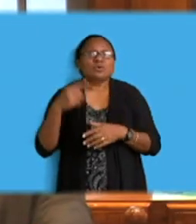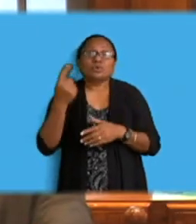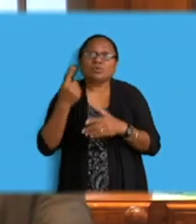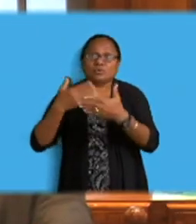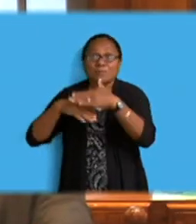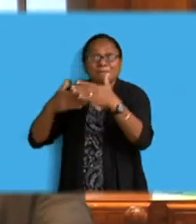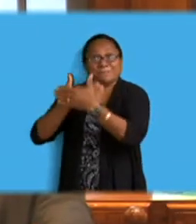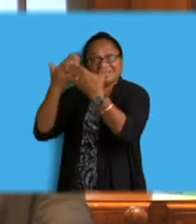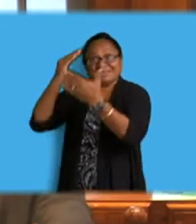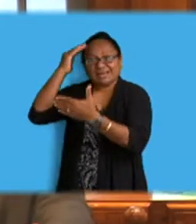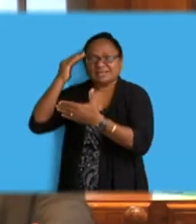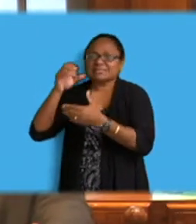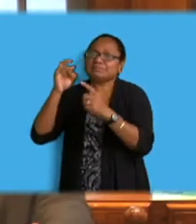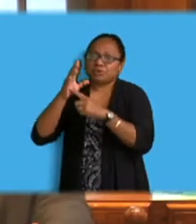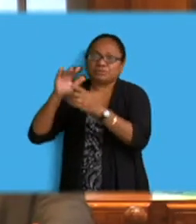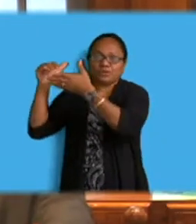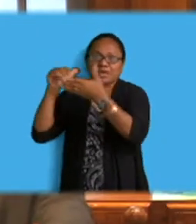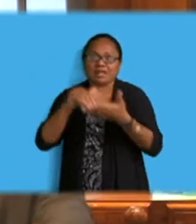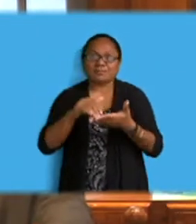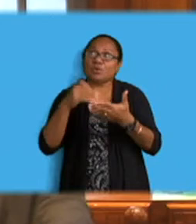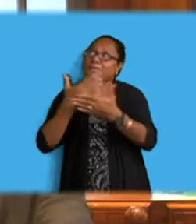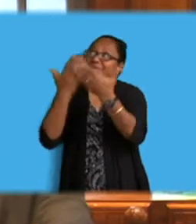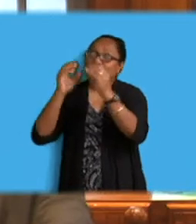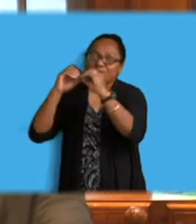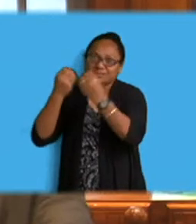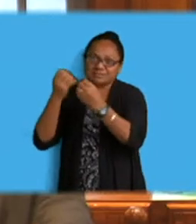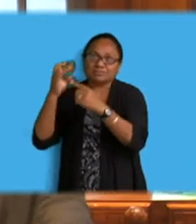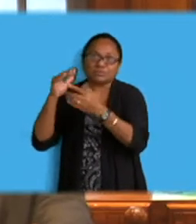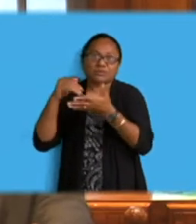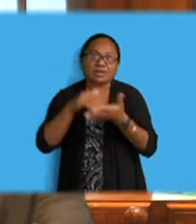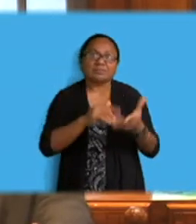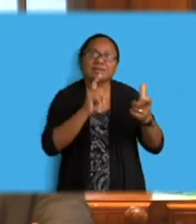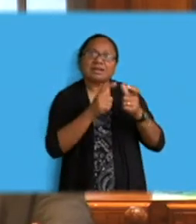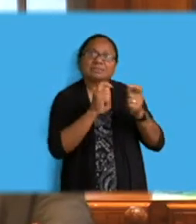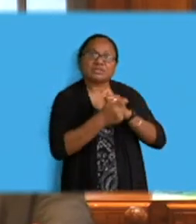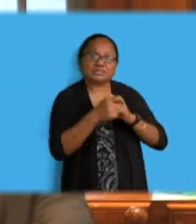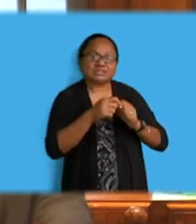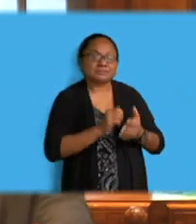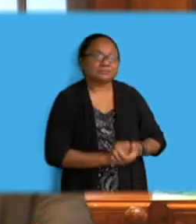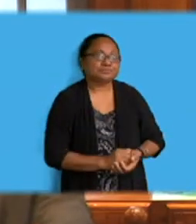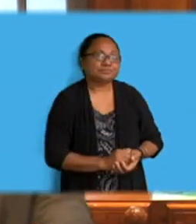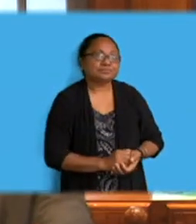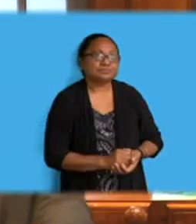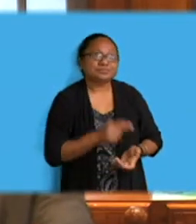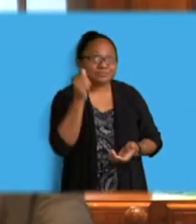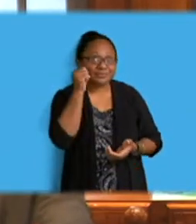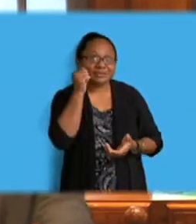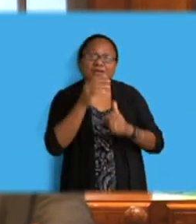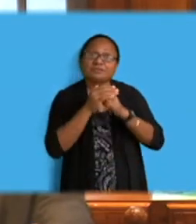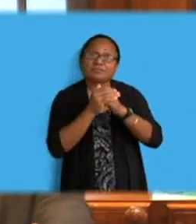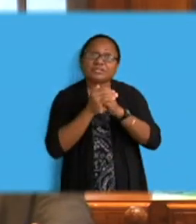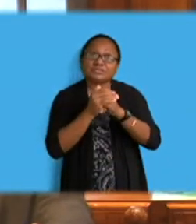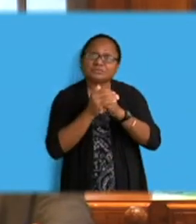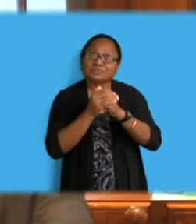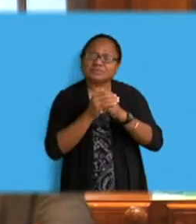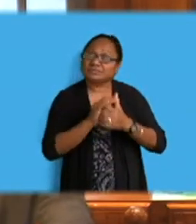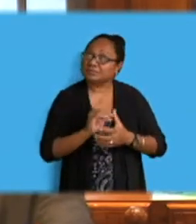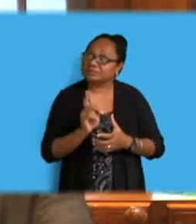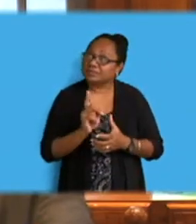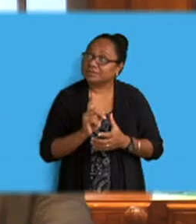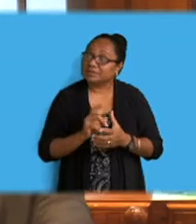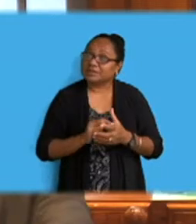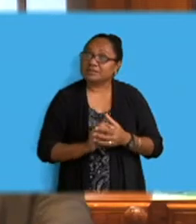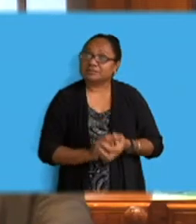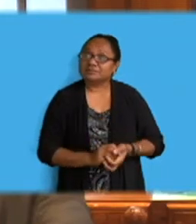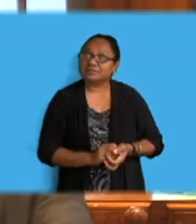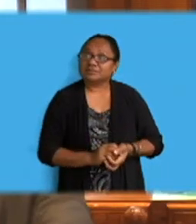so. Deputy Speaker, we note that the friendship must be based on the back of the commitment, which was noted right